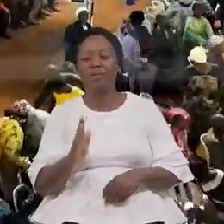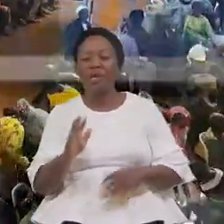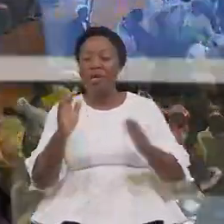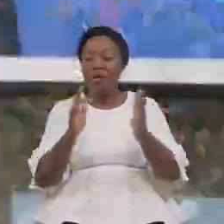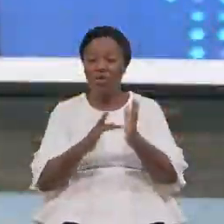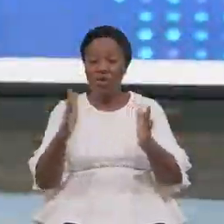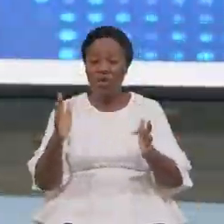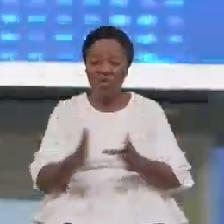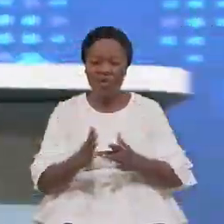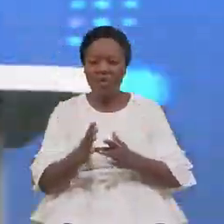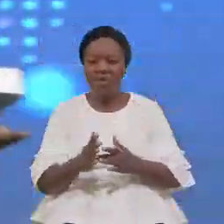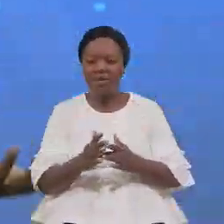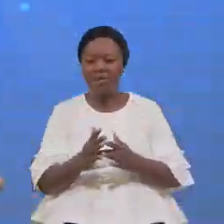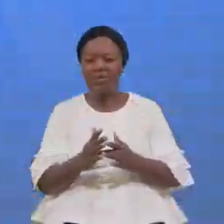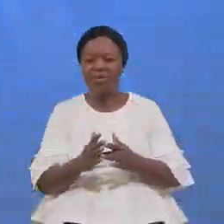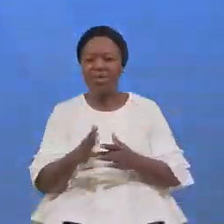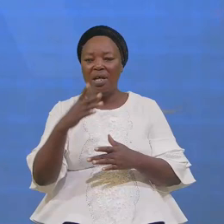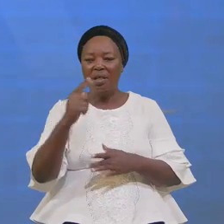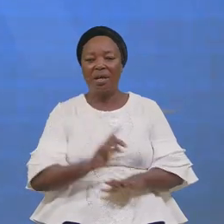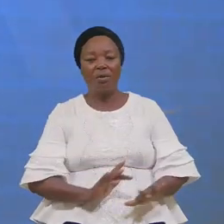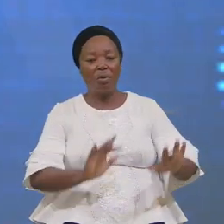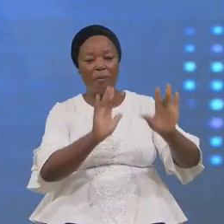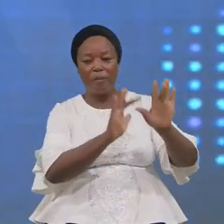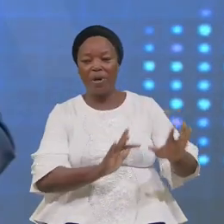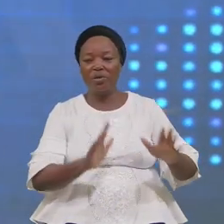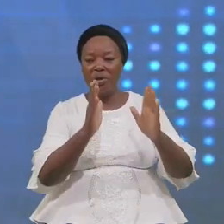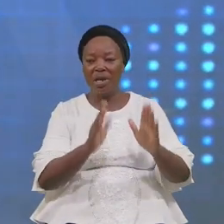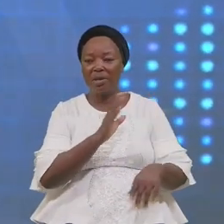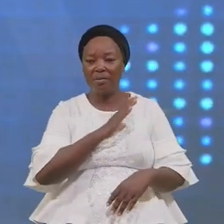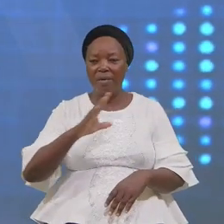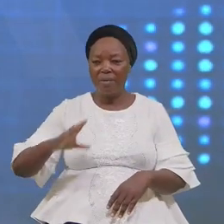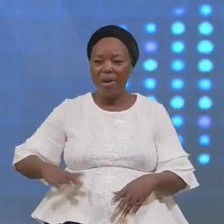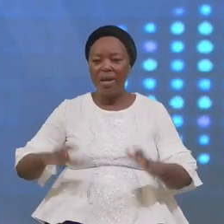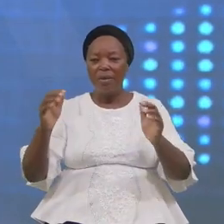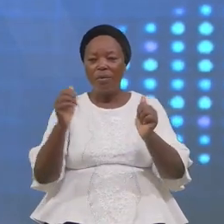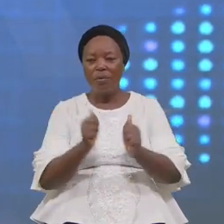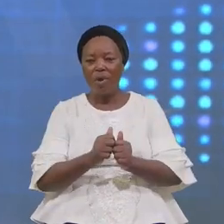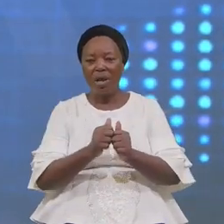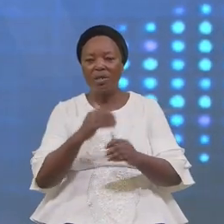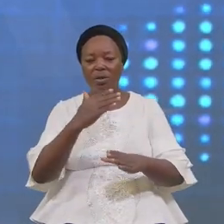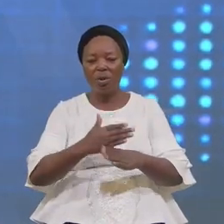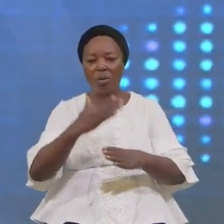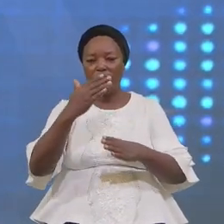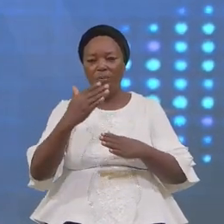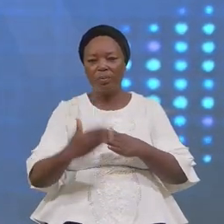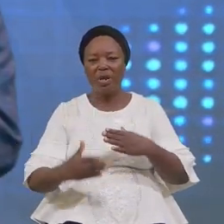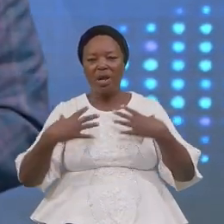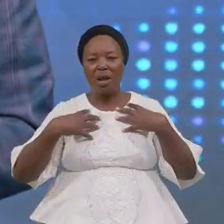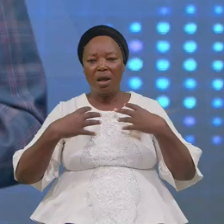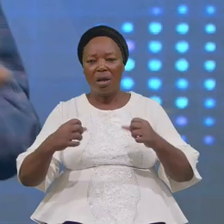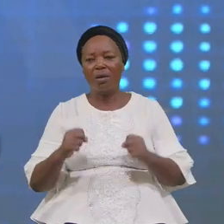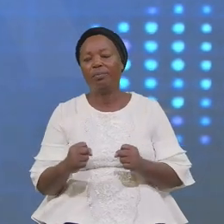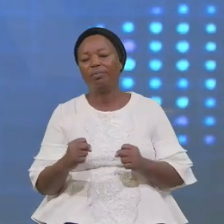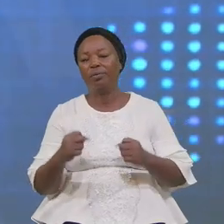Jesus, the compassionate Christ with complete cure. We're looking